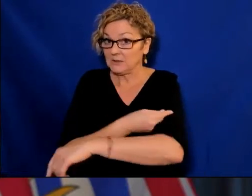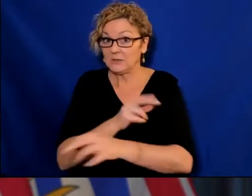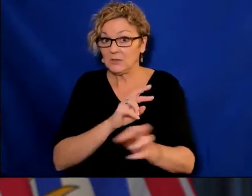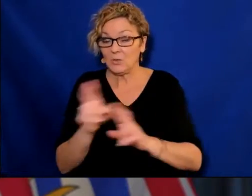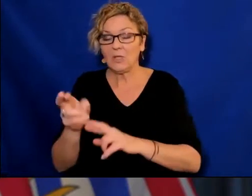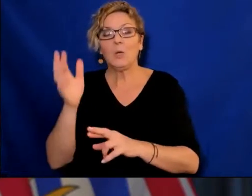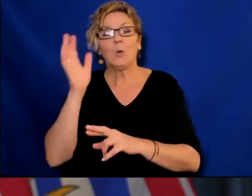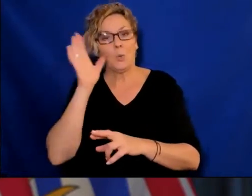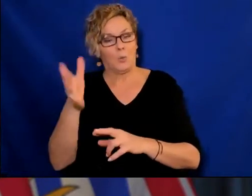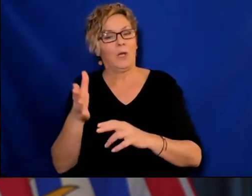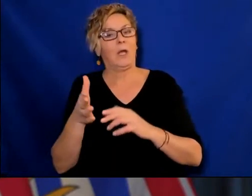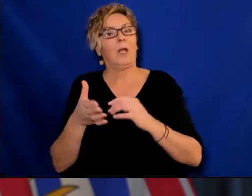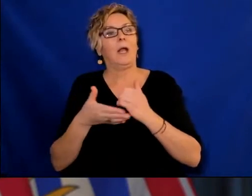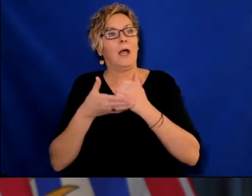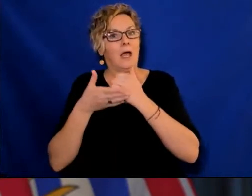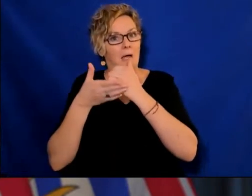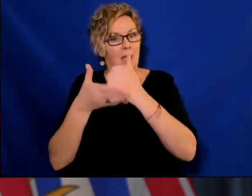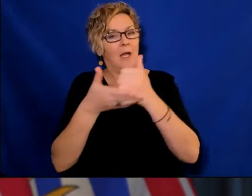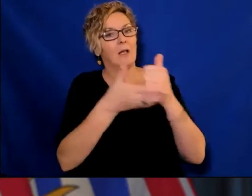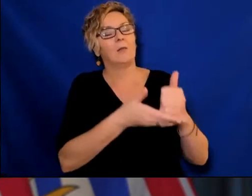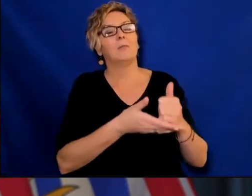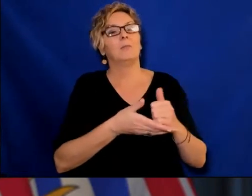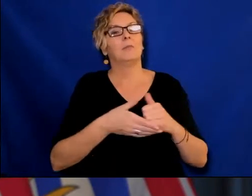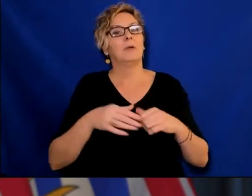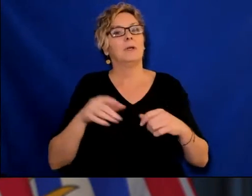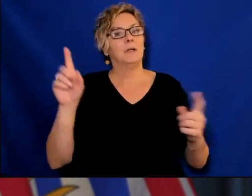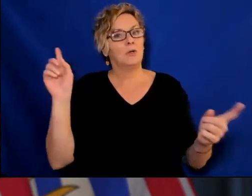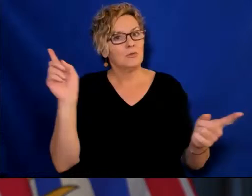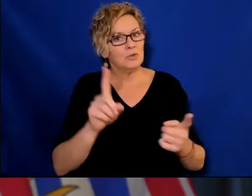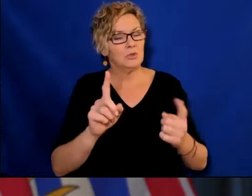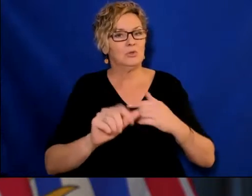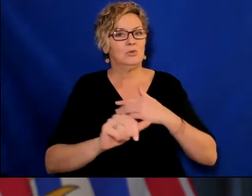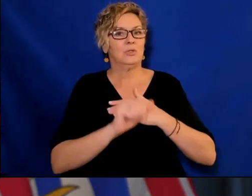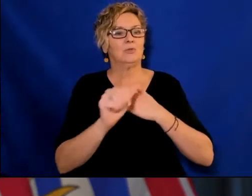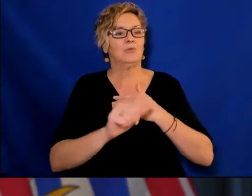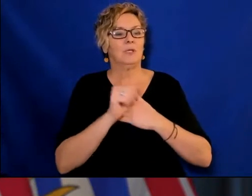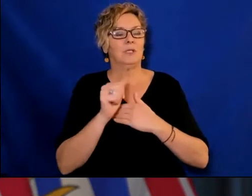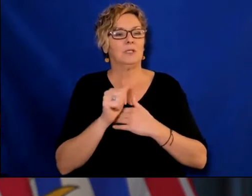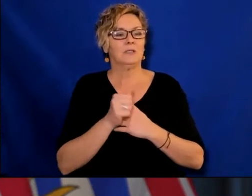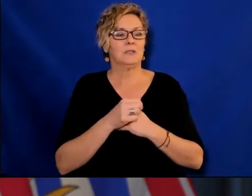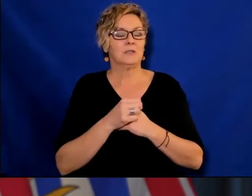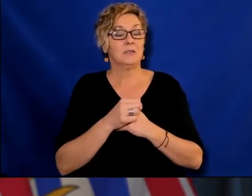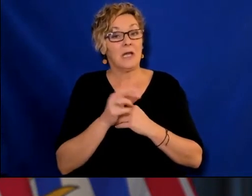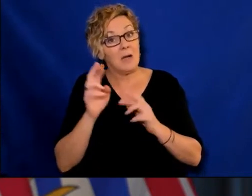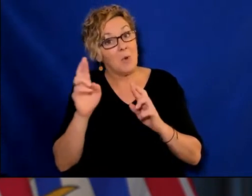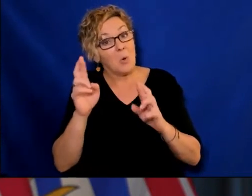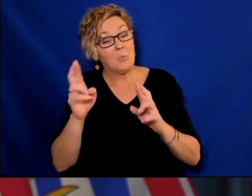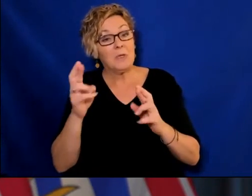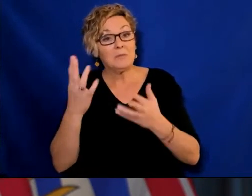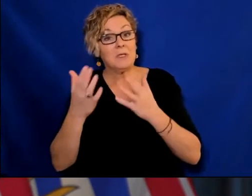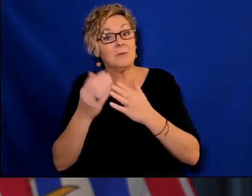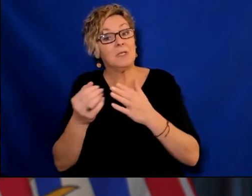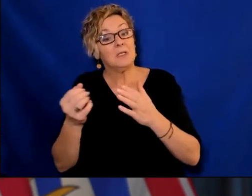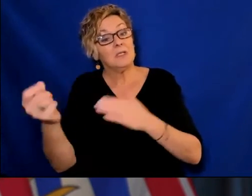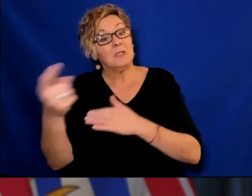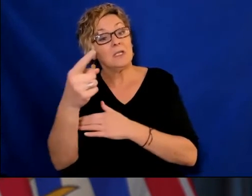have vaccine available for anybody in British Columbia. Mary Brooks, Island Social Trends.